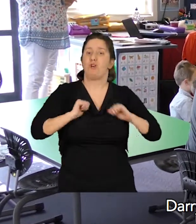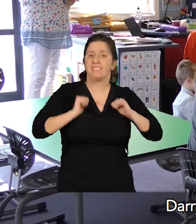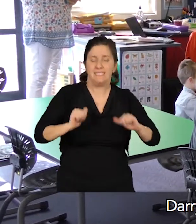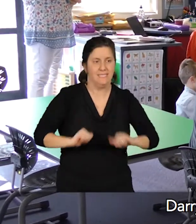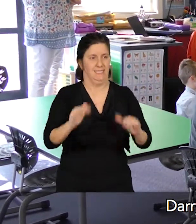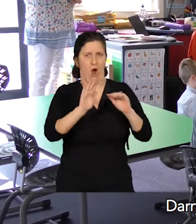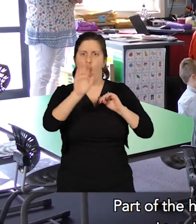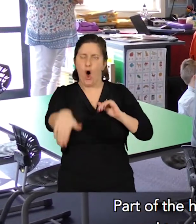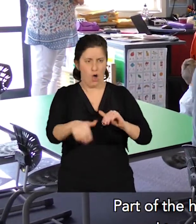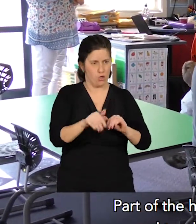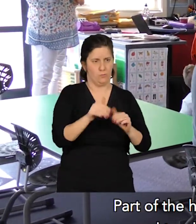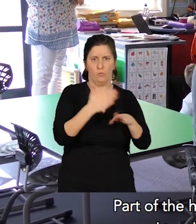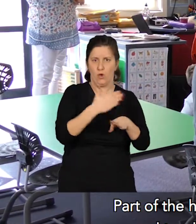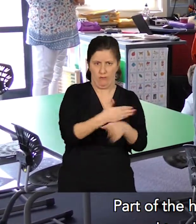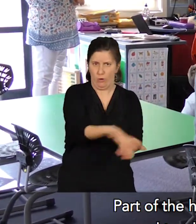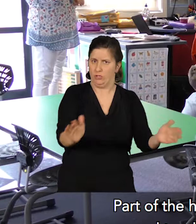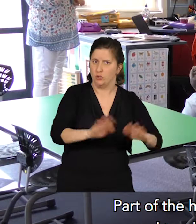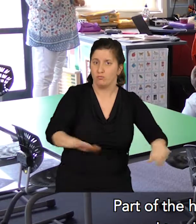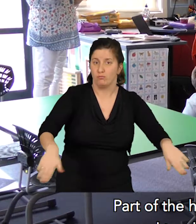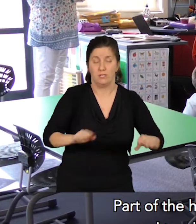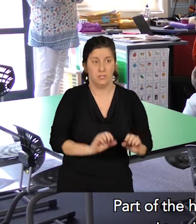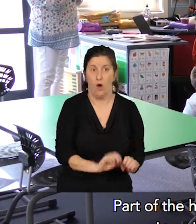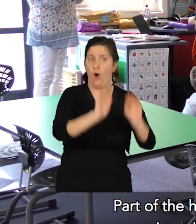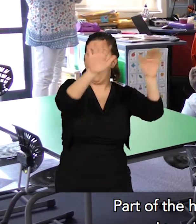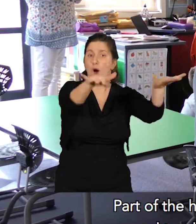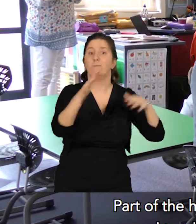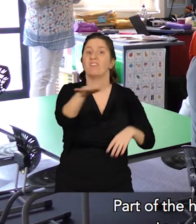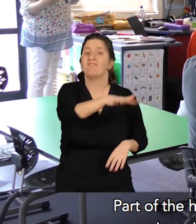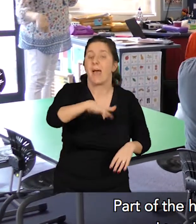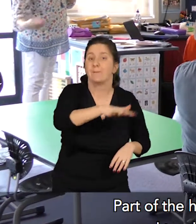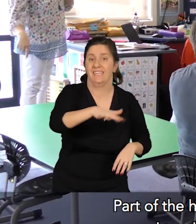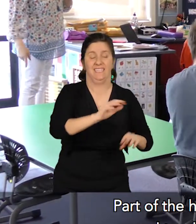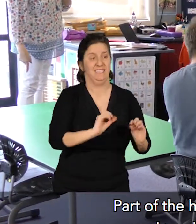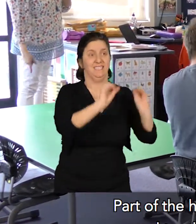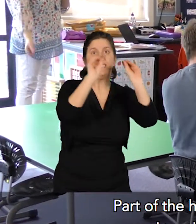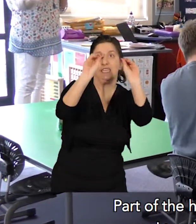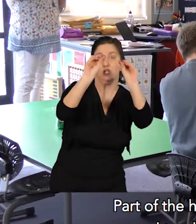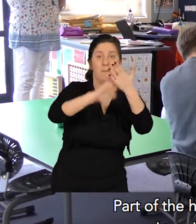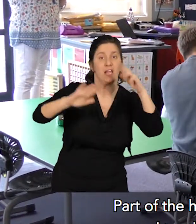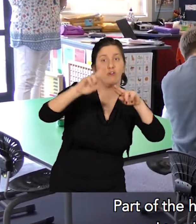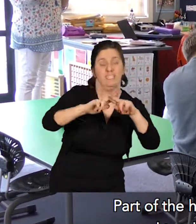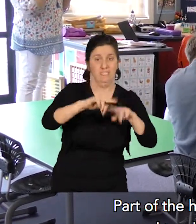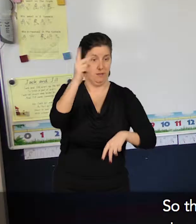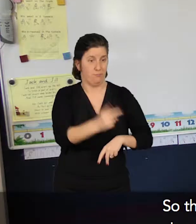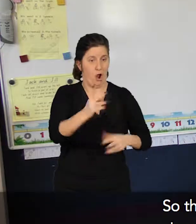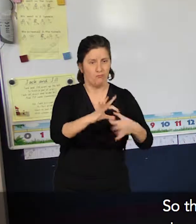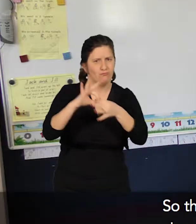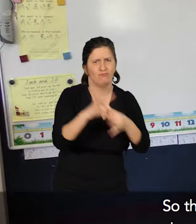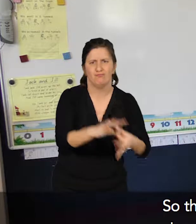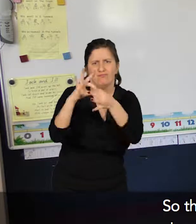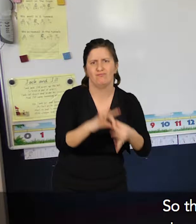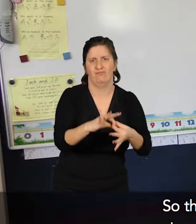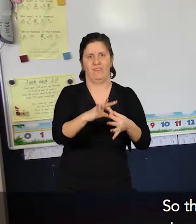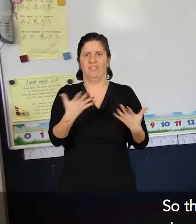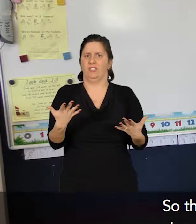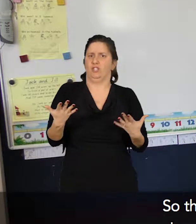practice it during the week. Part of the homework is to teach their family that poem and teach them the signs, how to sign the poem. So that's just a way